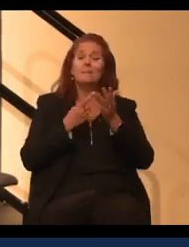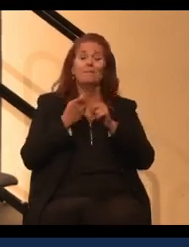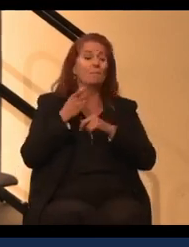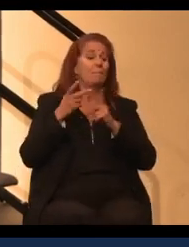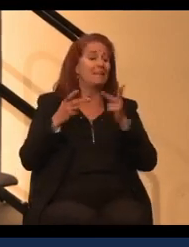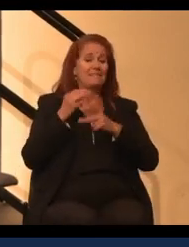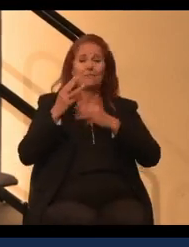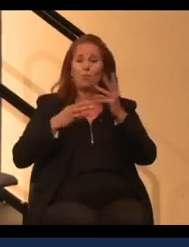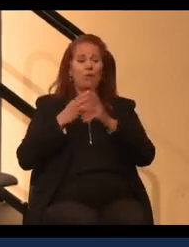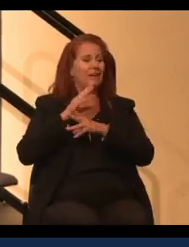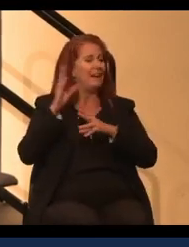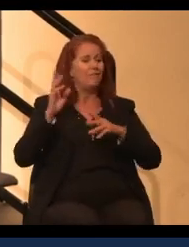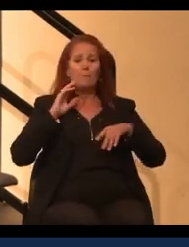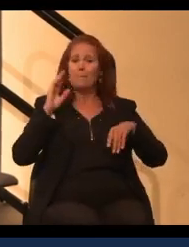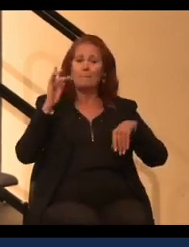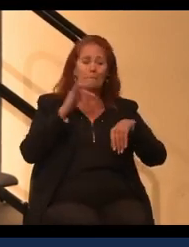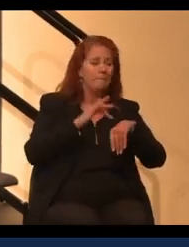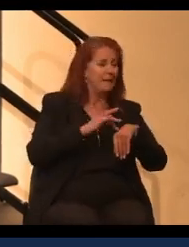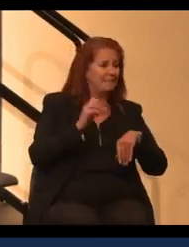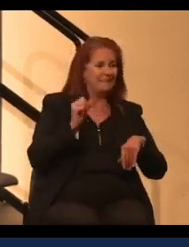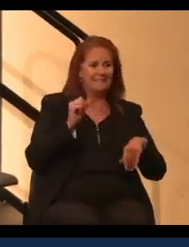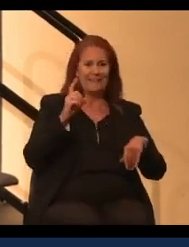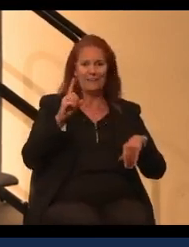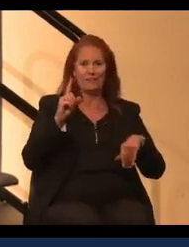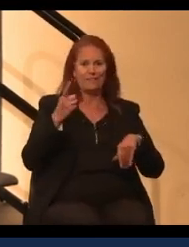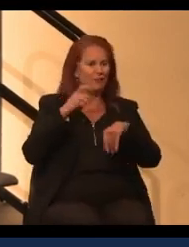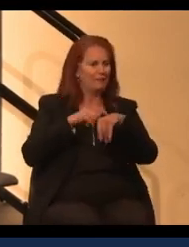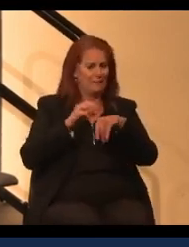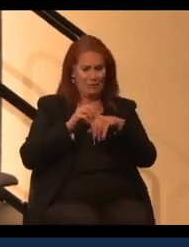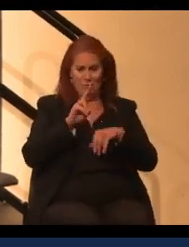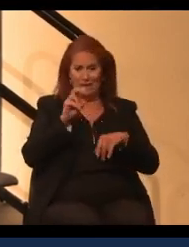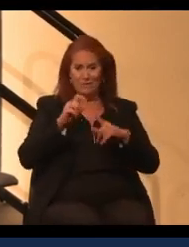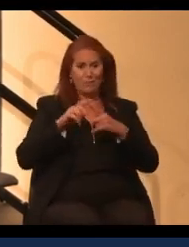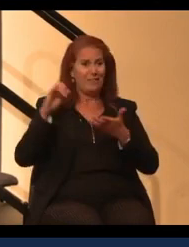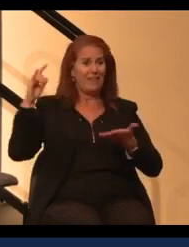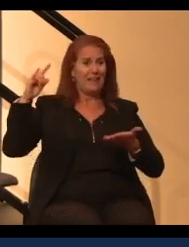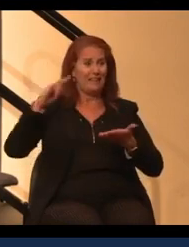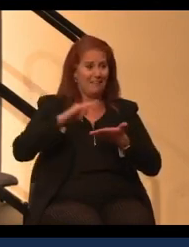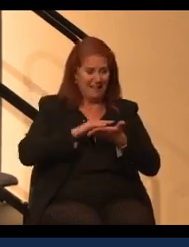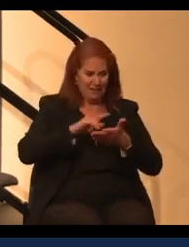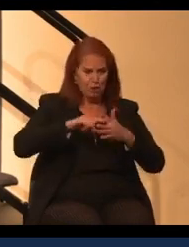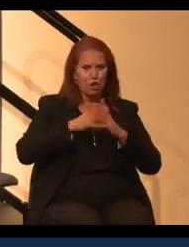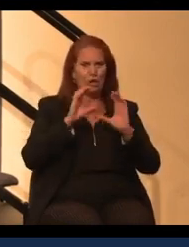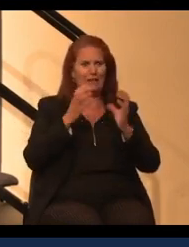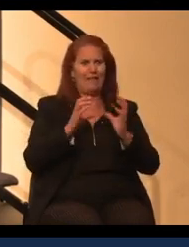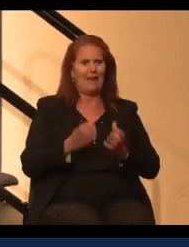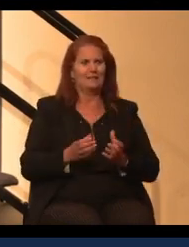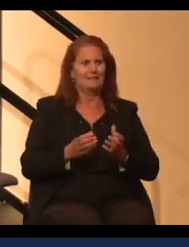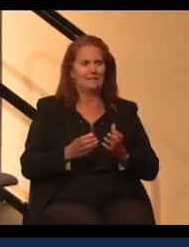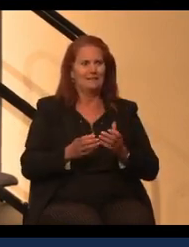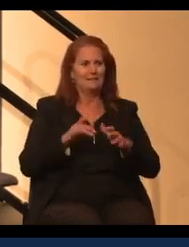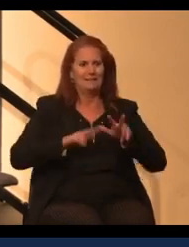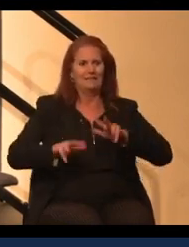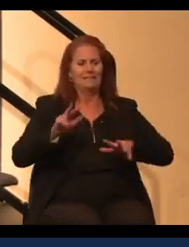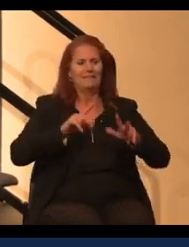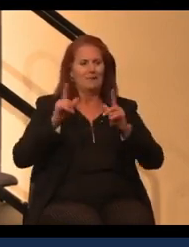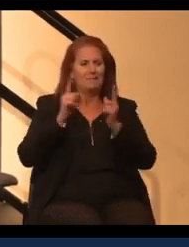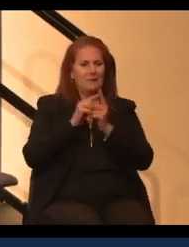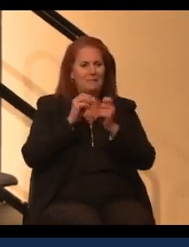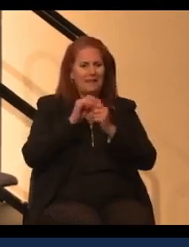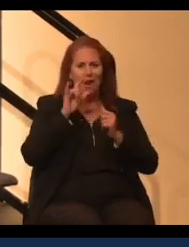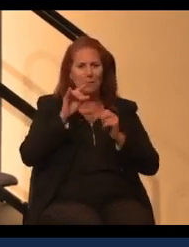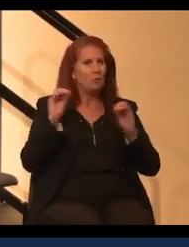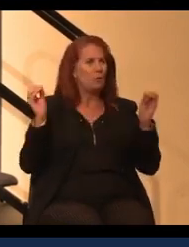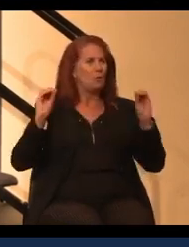world, they've never been to San Diego. Their first time in the United States is when they land to start classes. There may not be anyone to meet them at the airport, or they